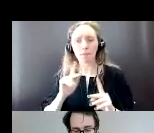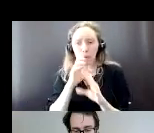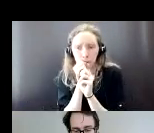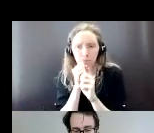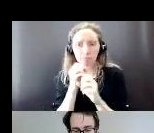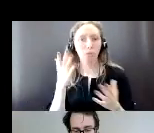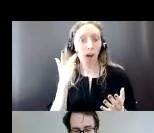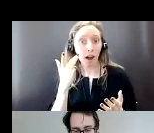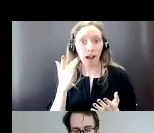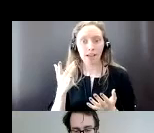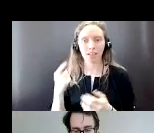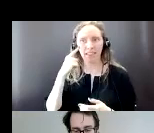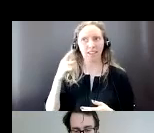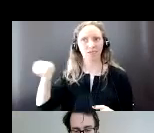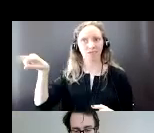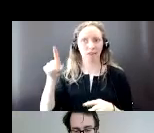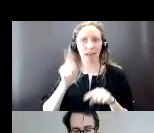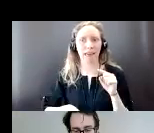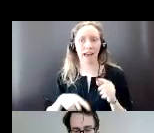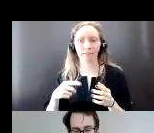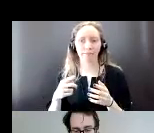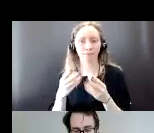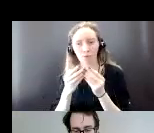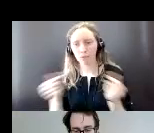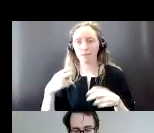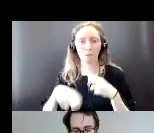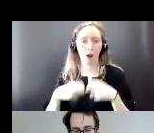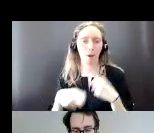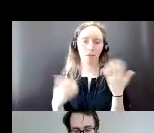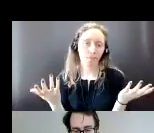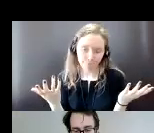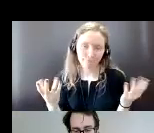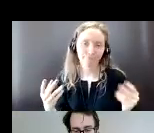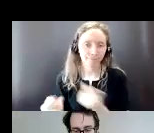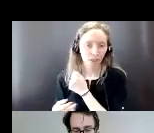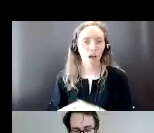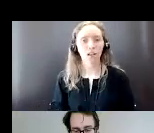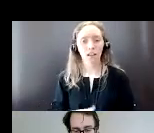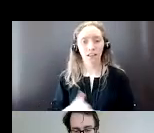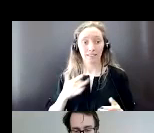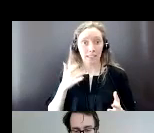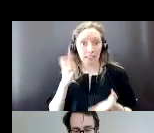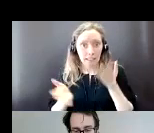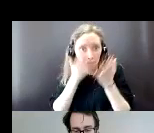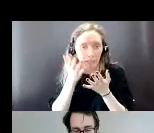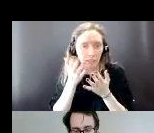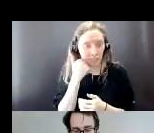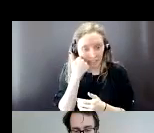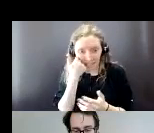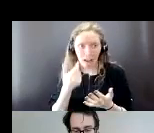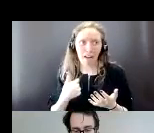exists. They're blaming themselves for their losses. That goes back to being ashamed.